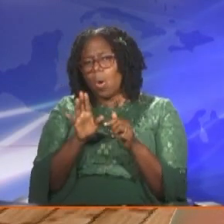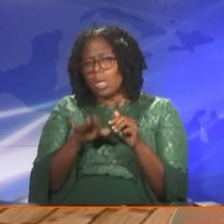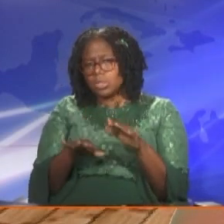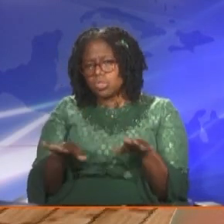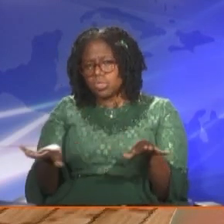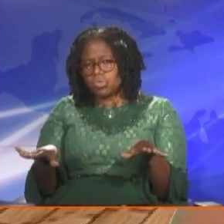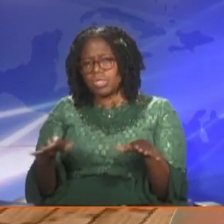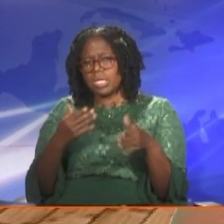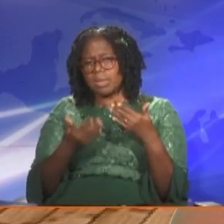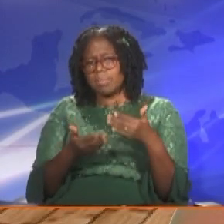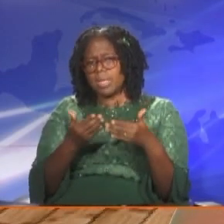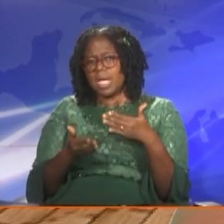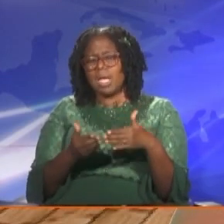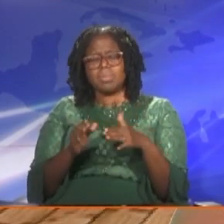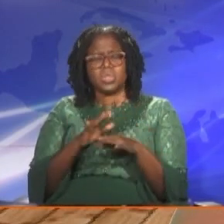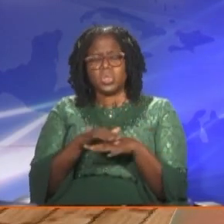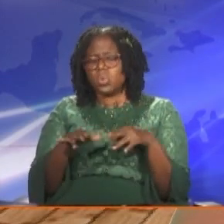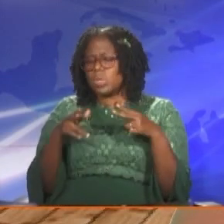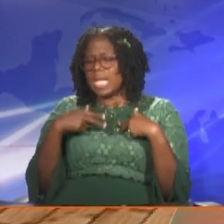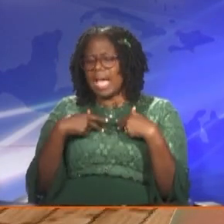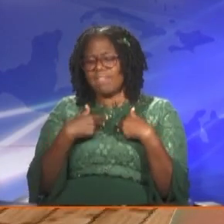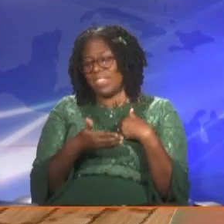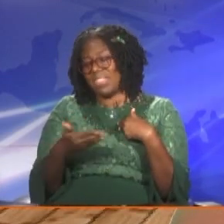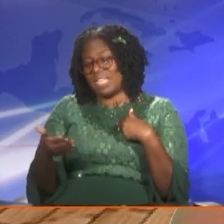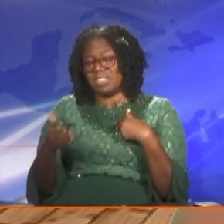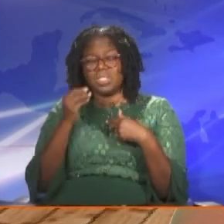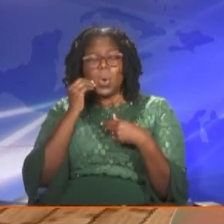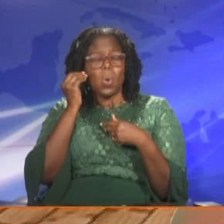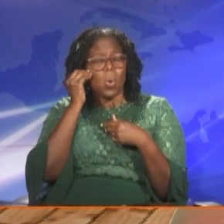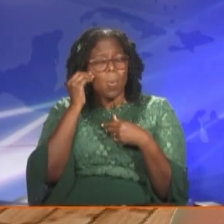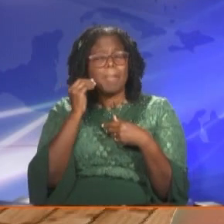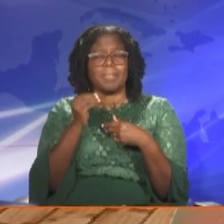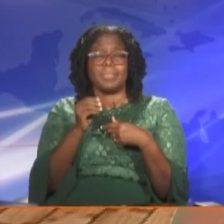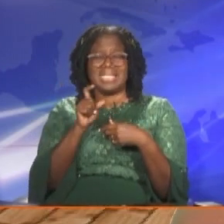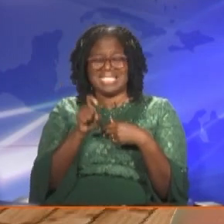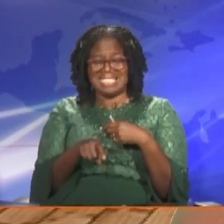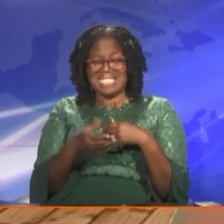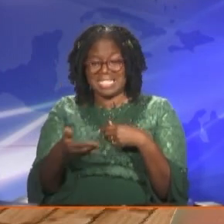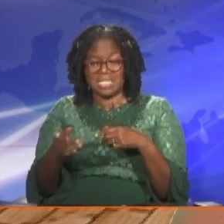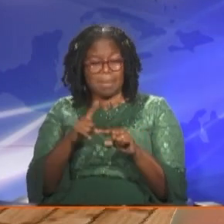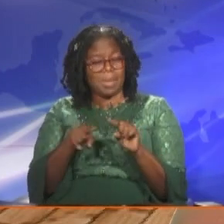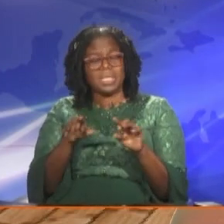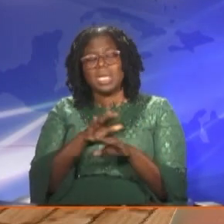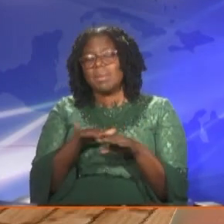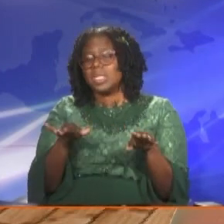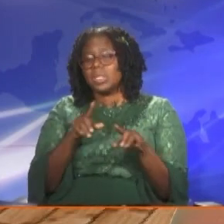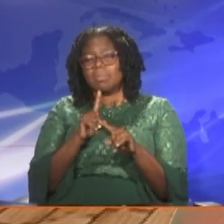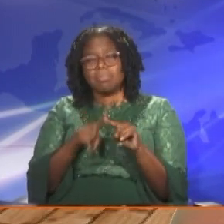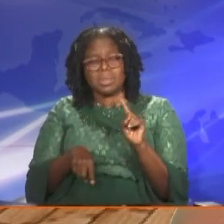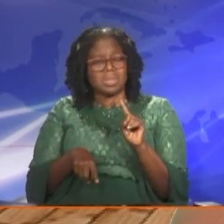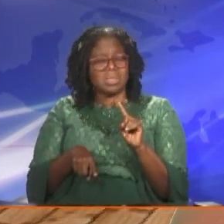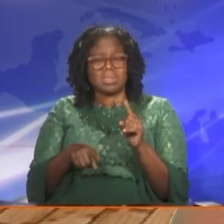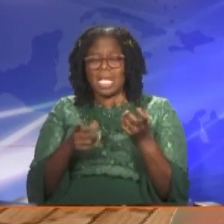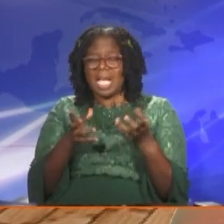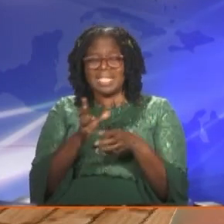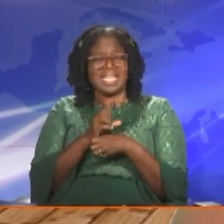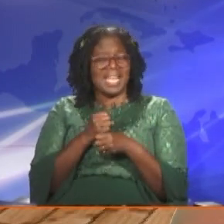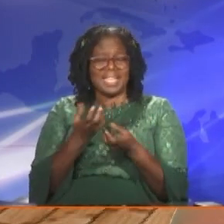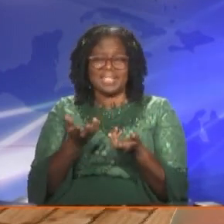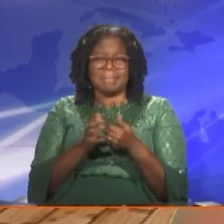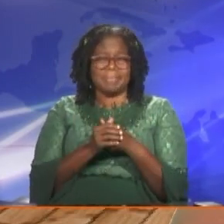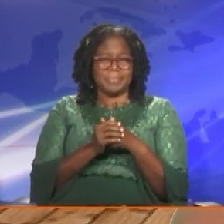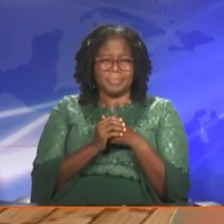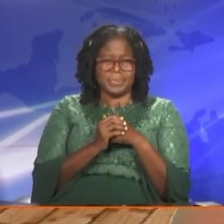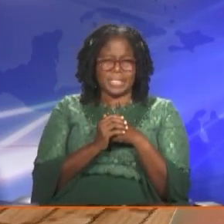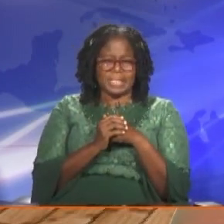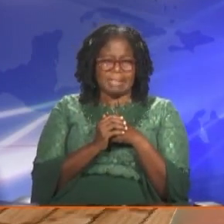from some sort of deprivation at home. Um, as well as knowing what communities